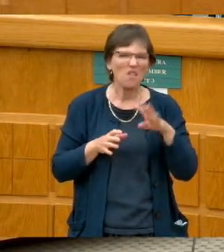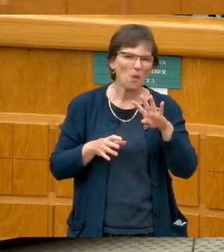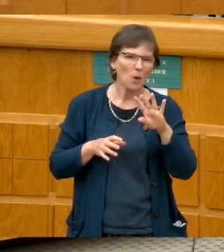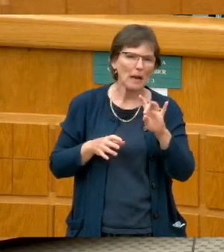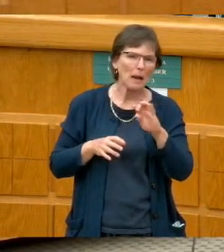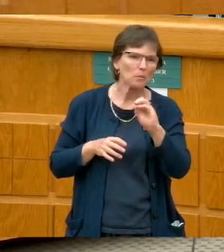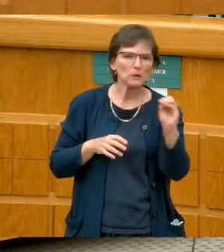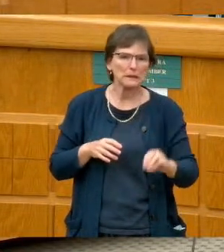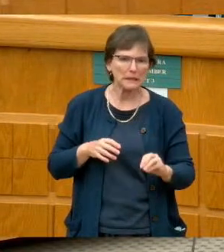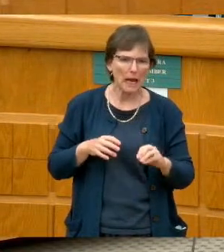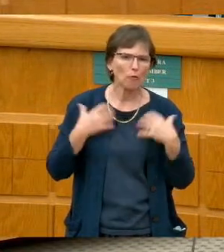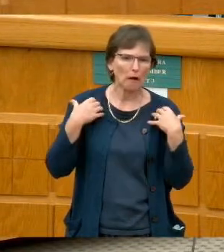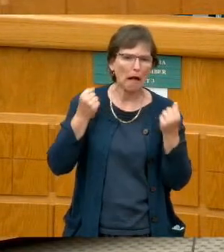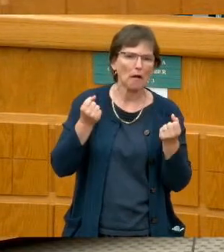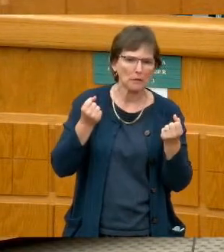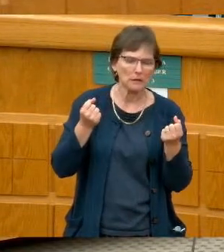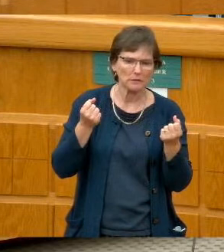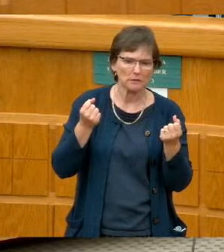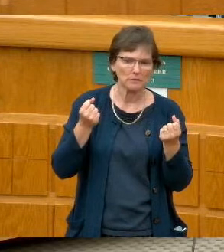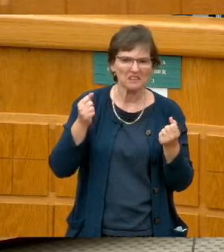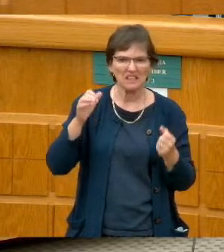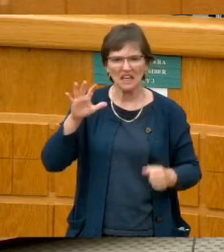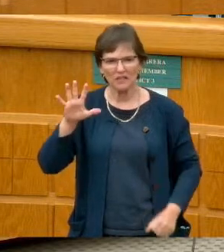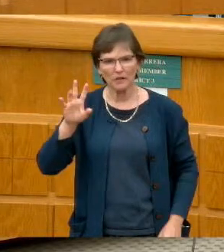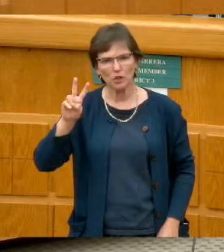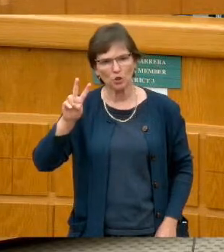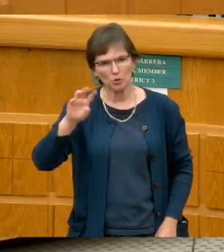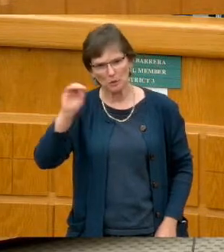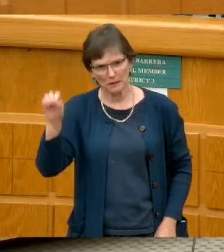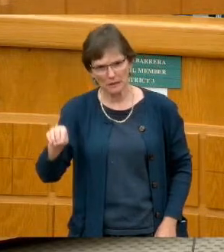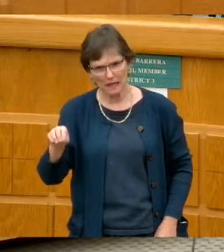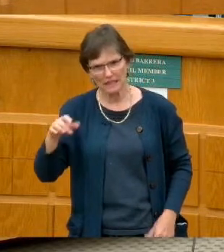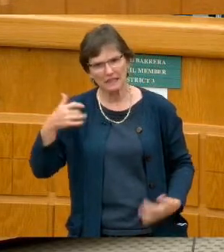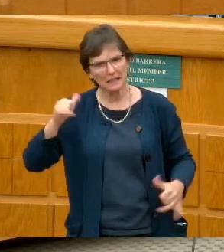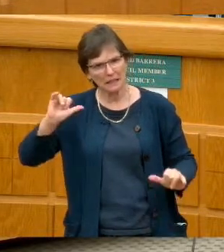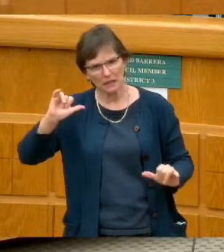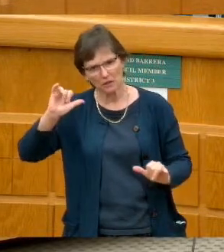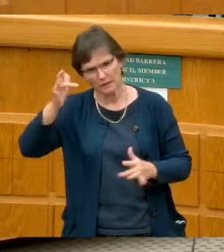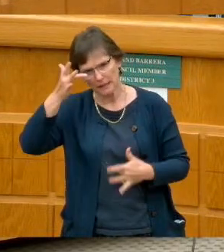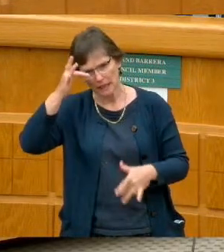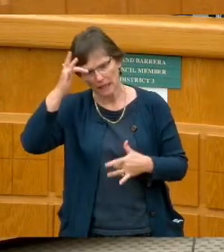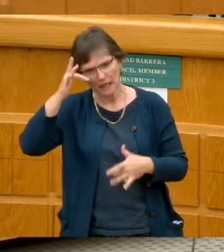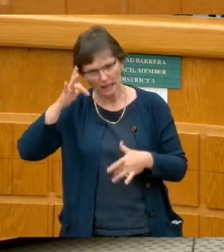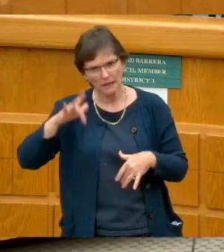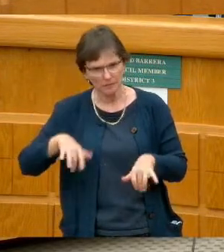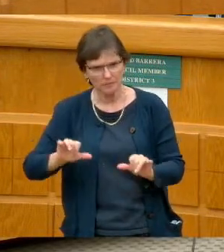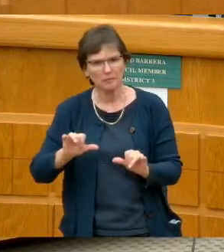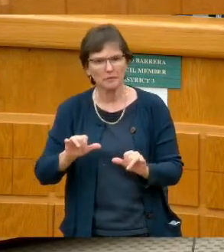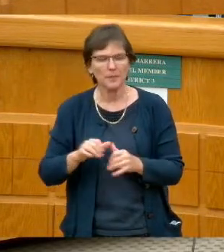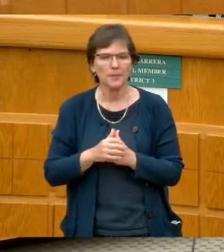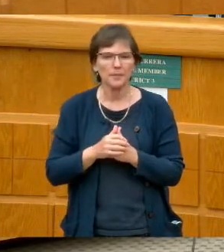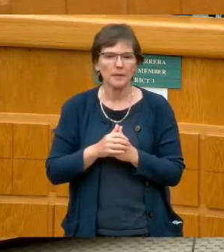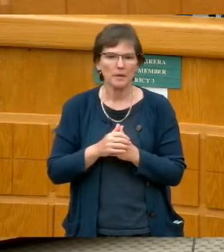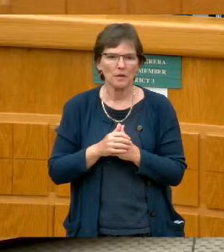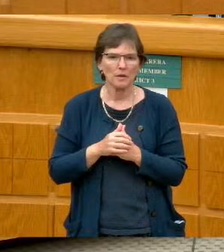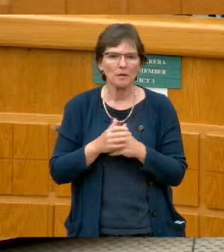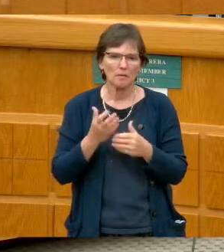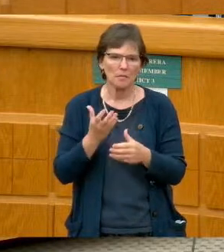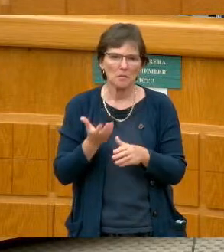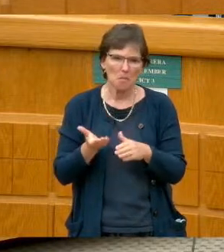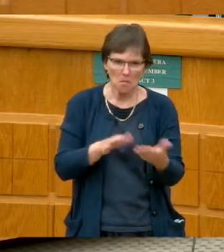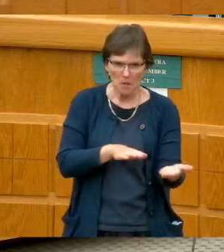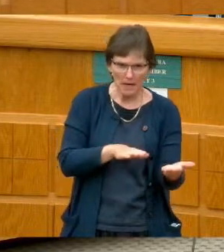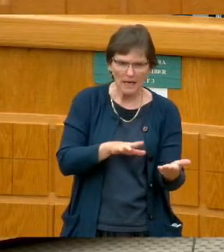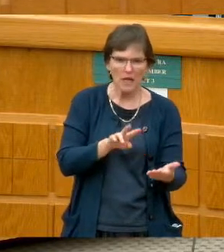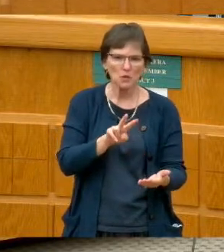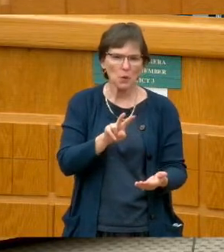cases. 52%, or the 8,000 cases, are still active, and 249 deaths in Nueces